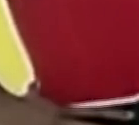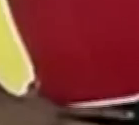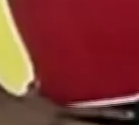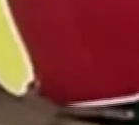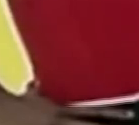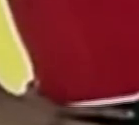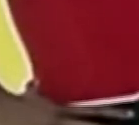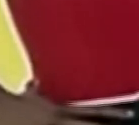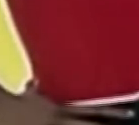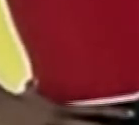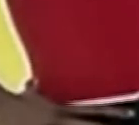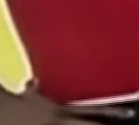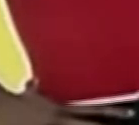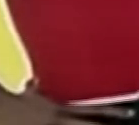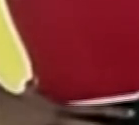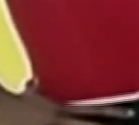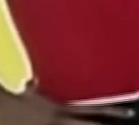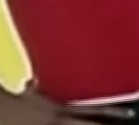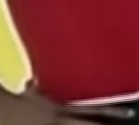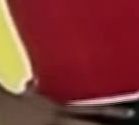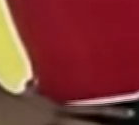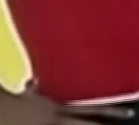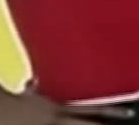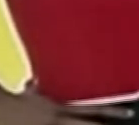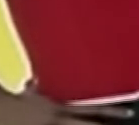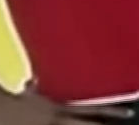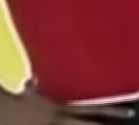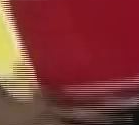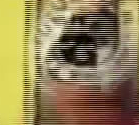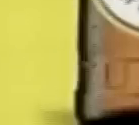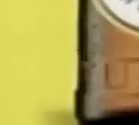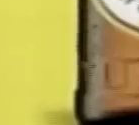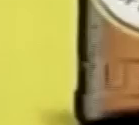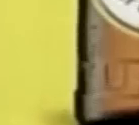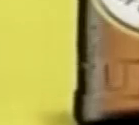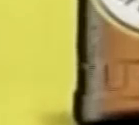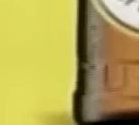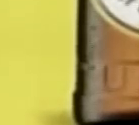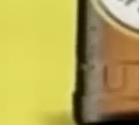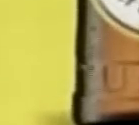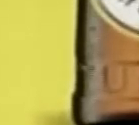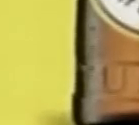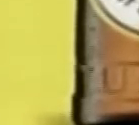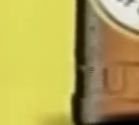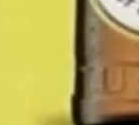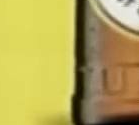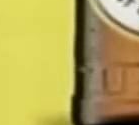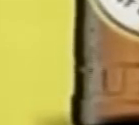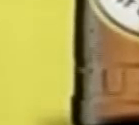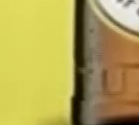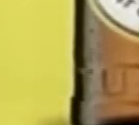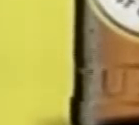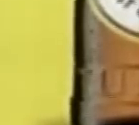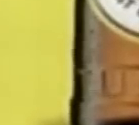your person. Most people never know who they are, so they die as someone else. Second question, where am I